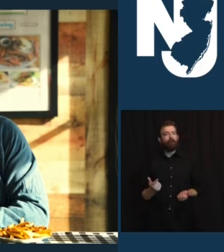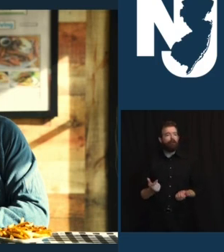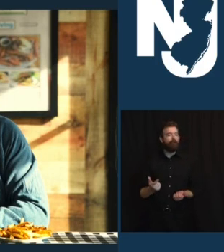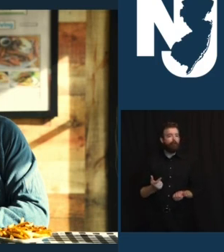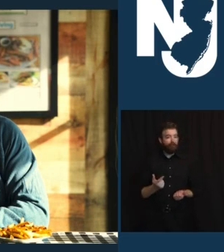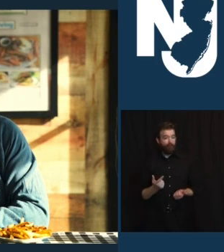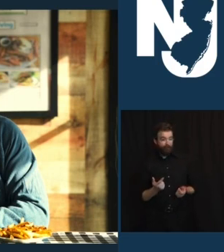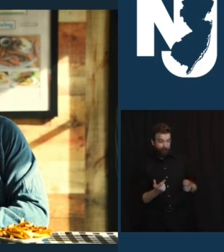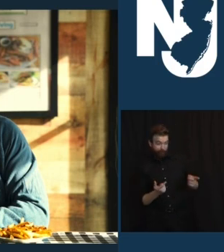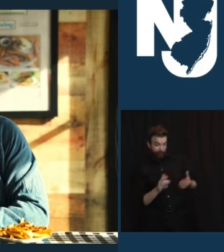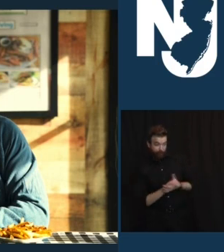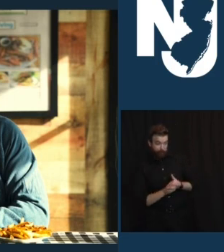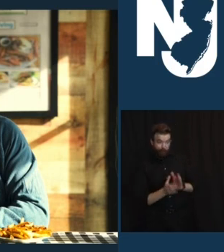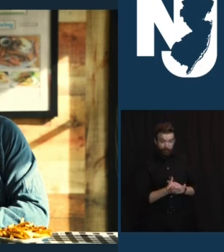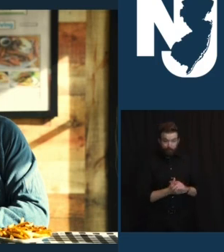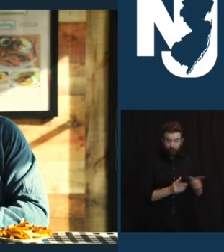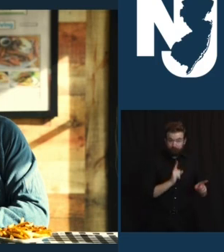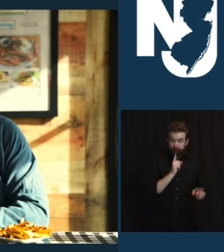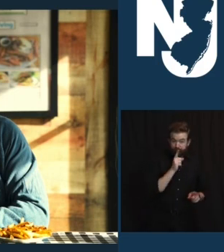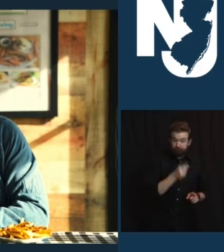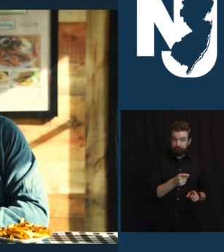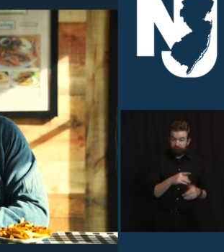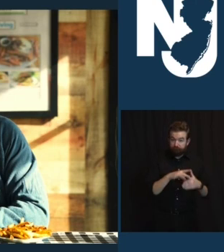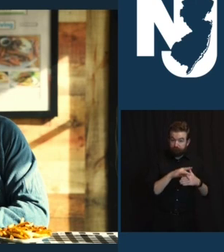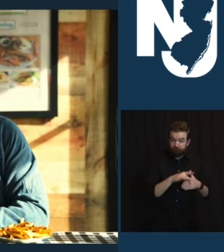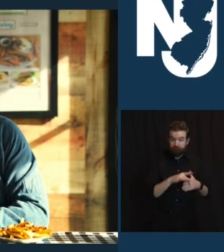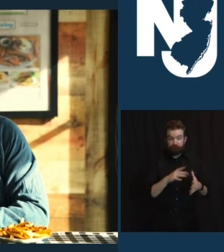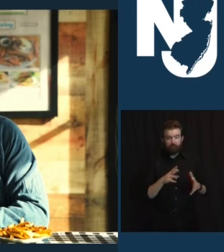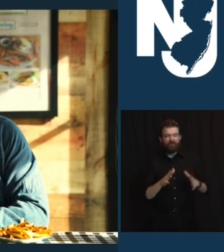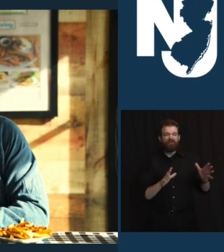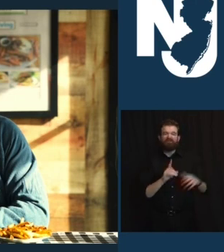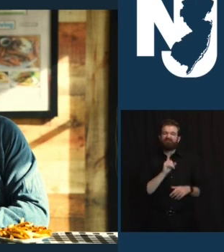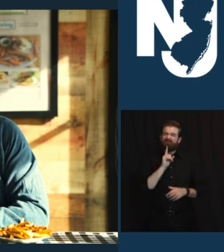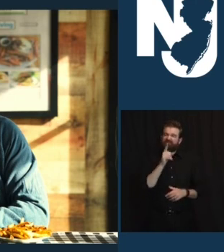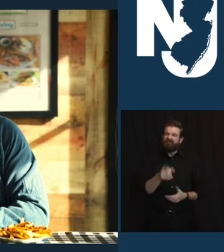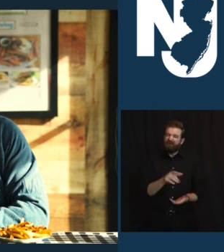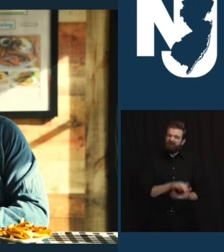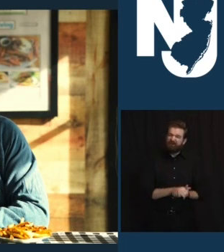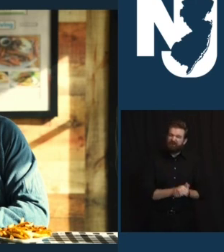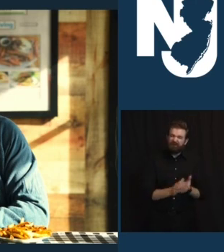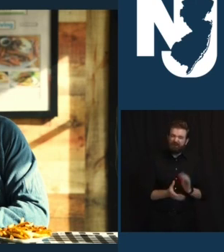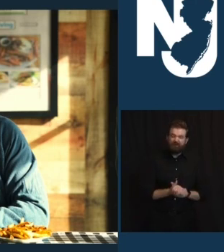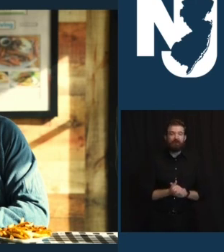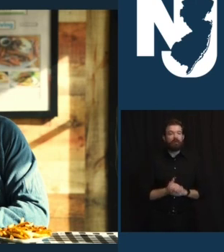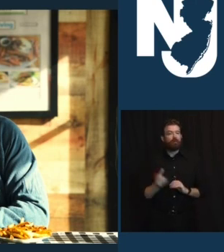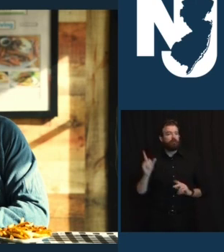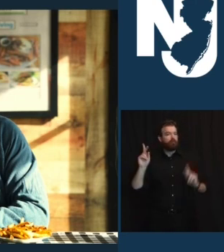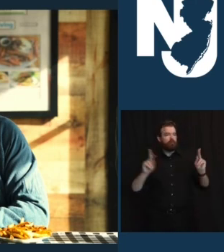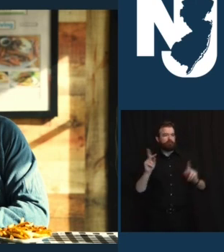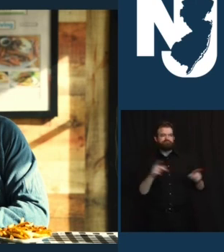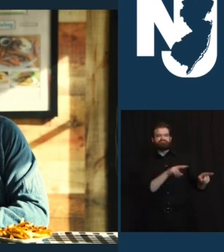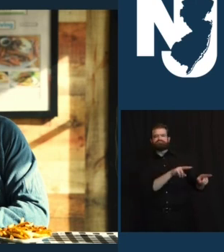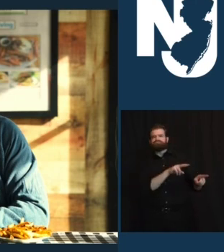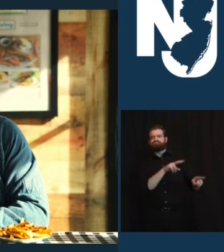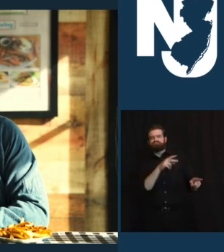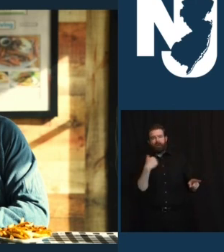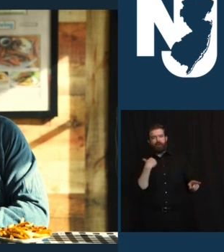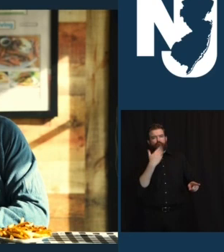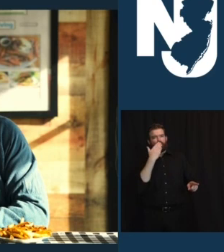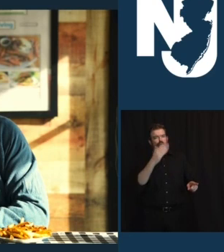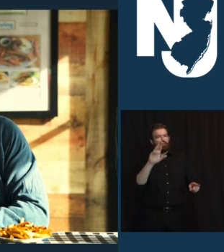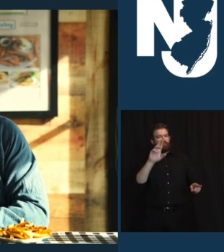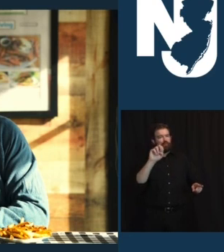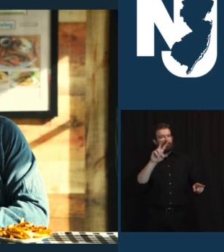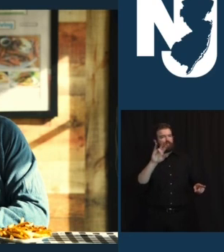The noise around this, they're just apparently off the charts. And by the way, as luck would have it, he opened the place just a few months before the